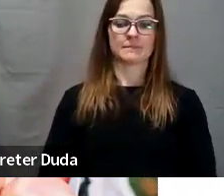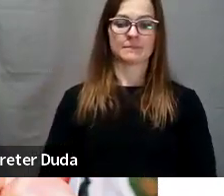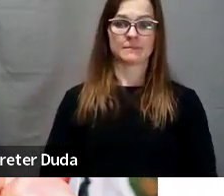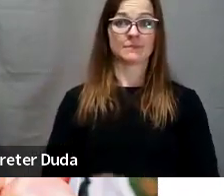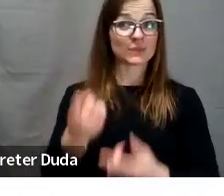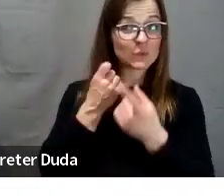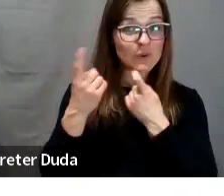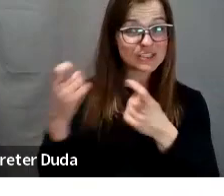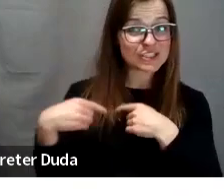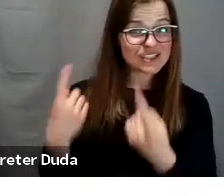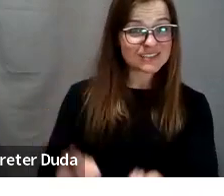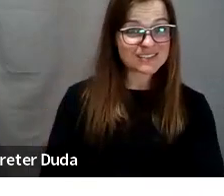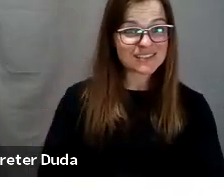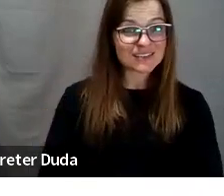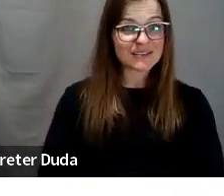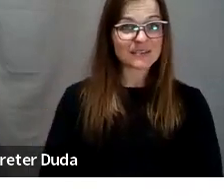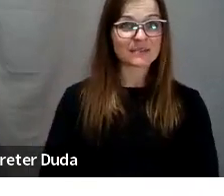Any questions so far?